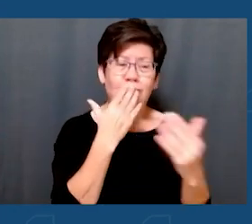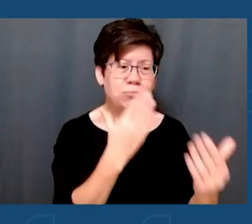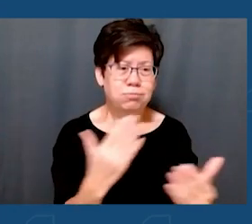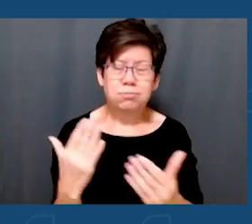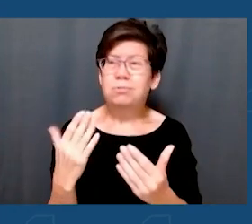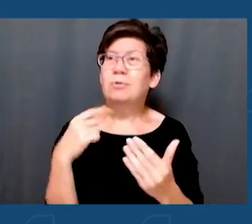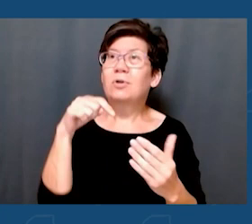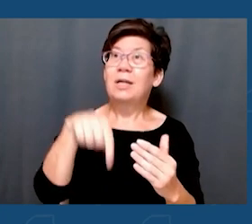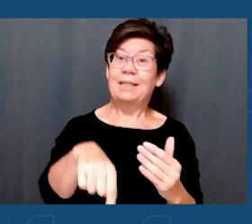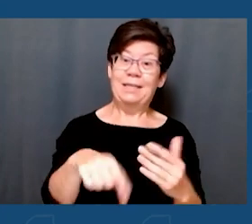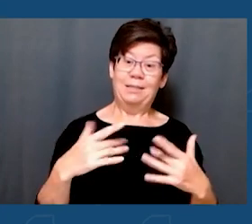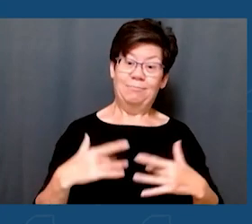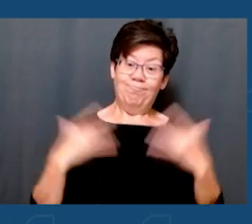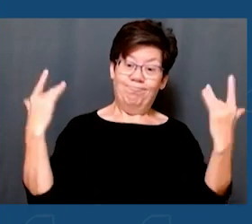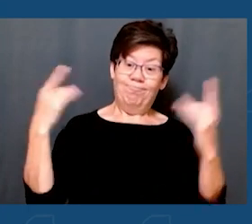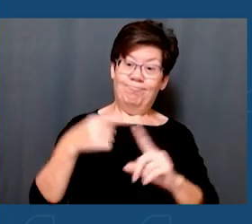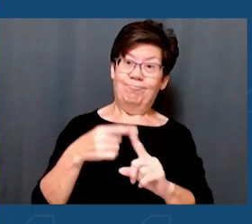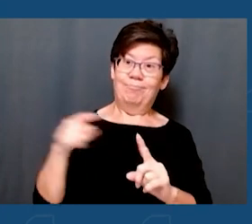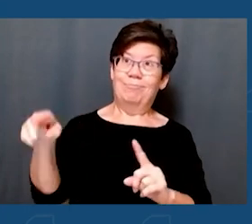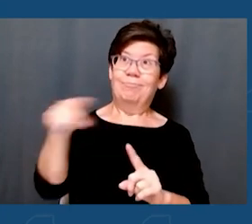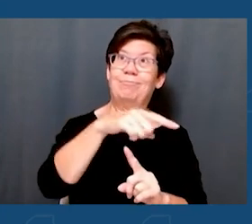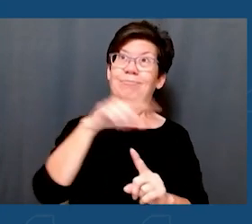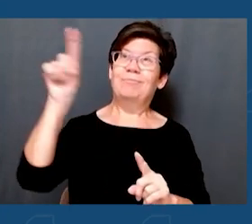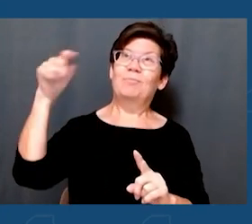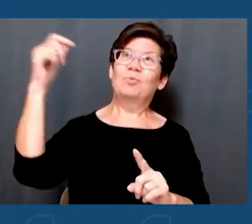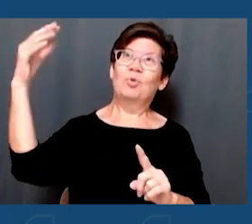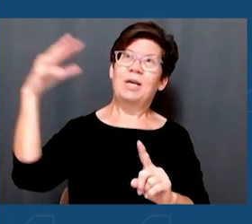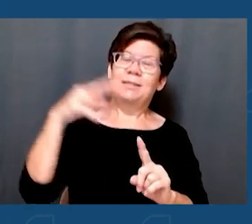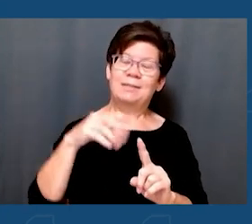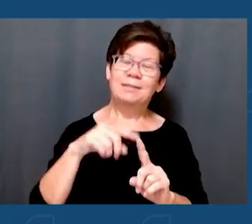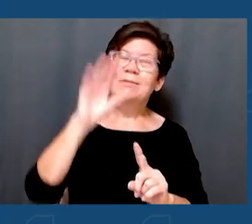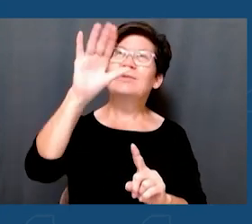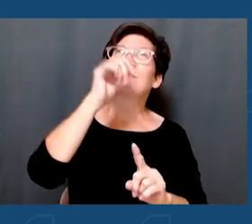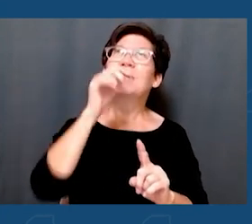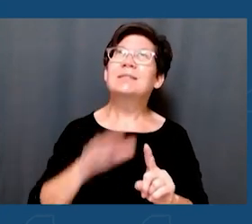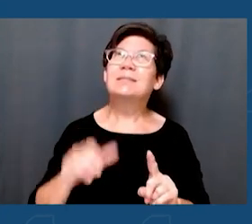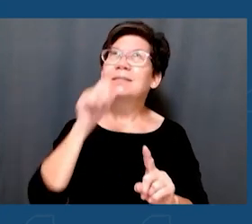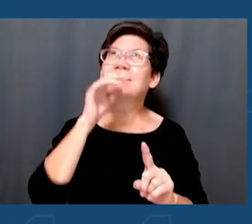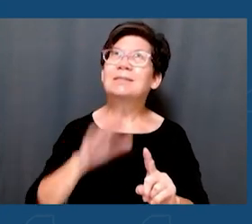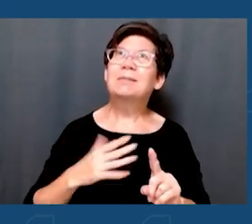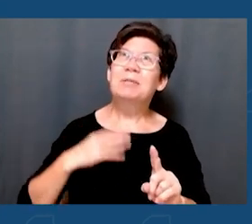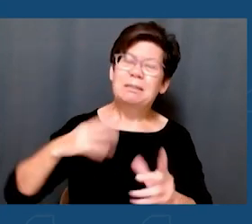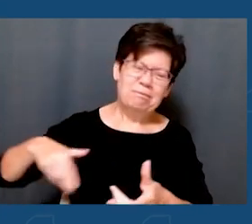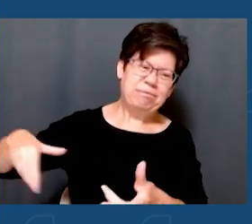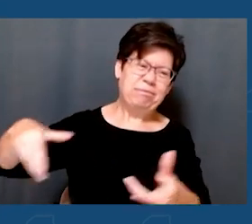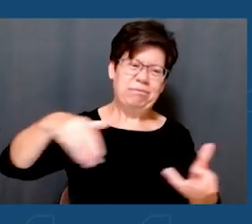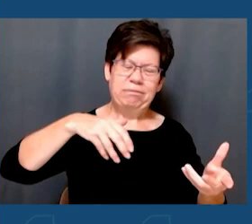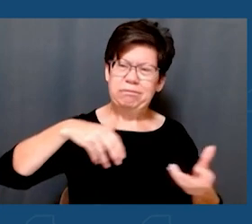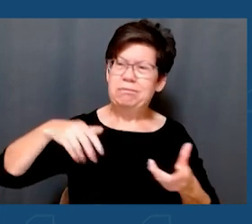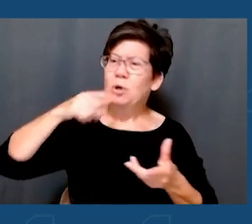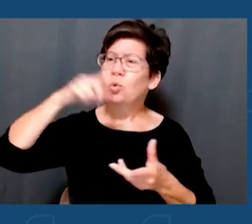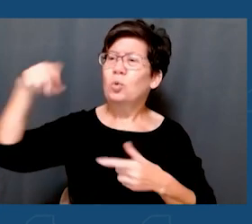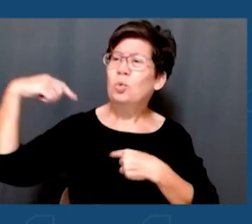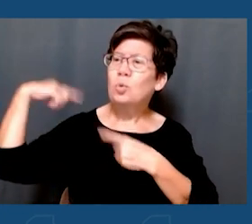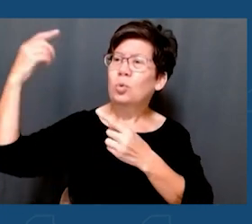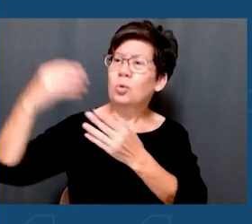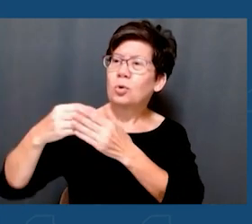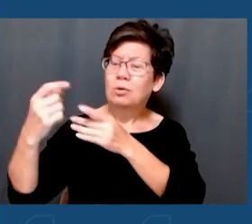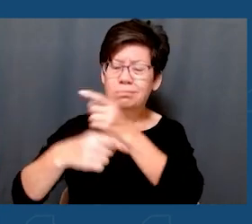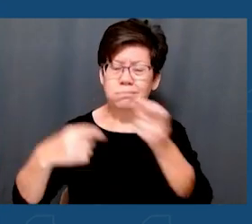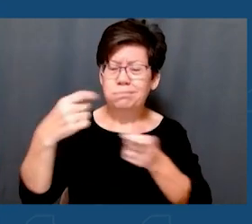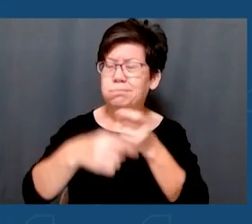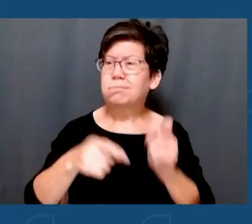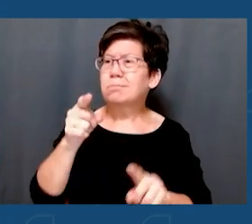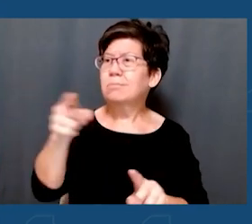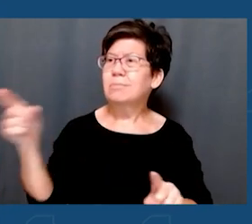occasion. We ask that you continue to shower your blessings upon our donors and supporters who have generously contributed